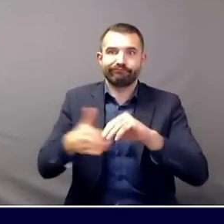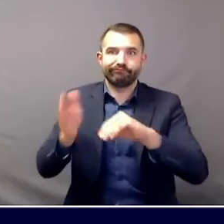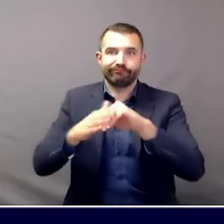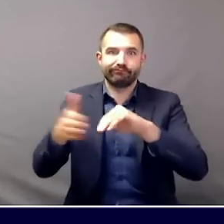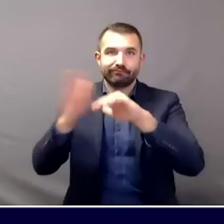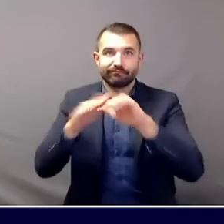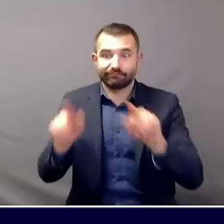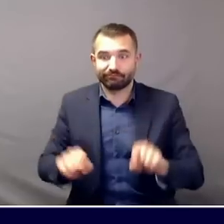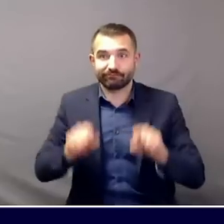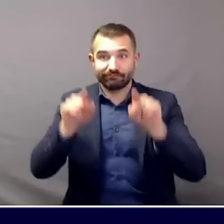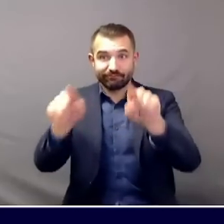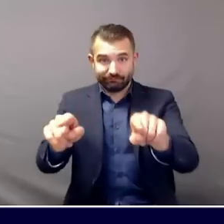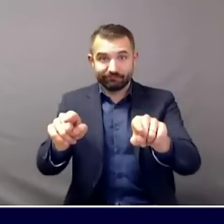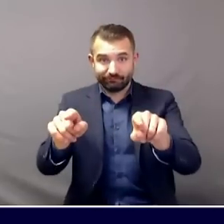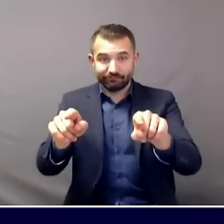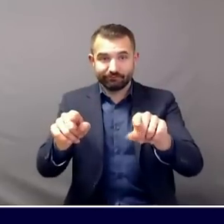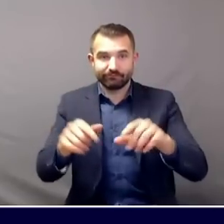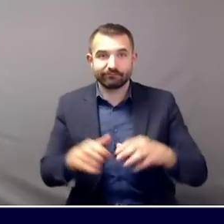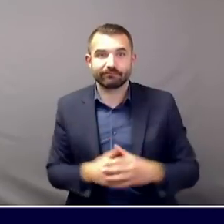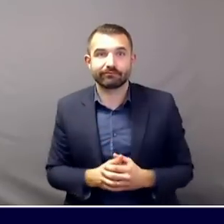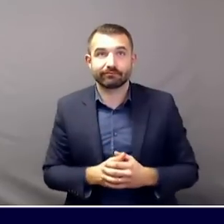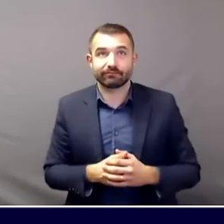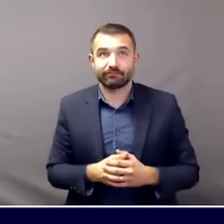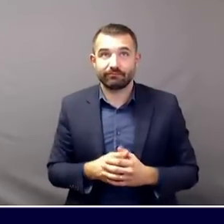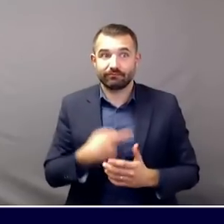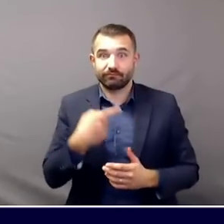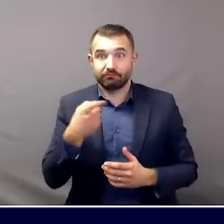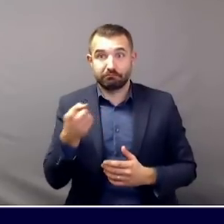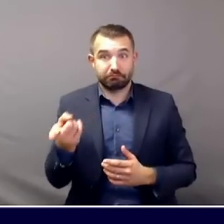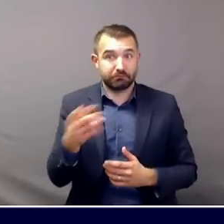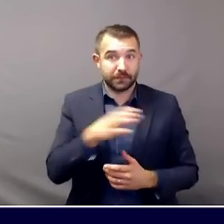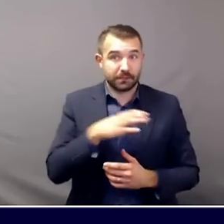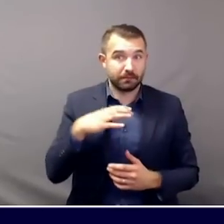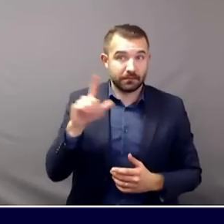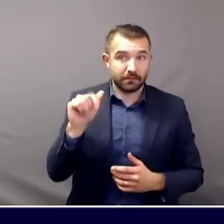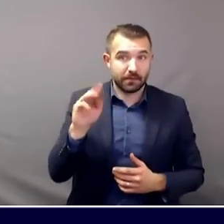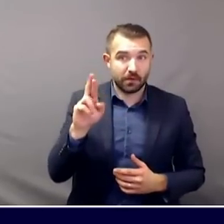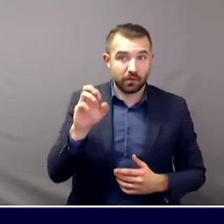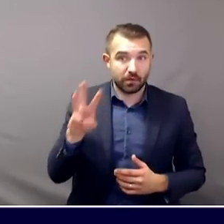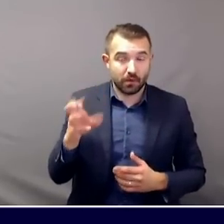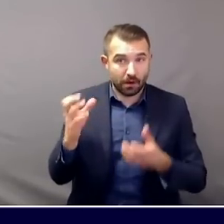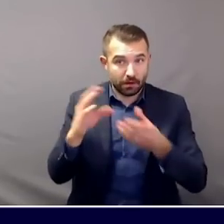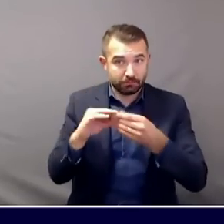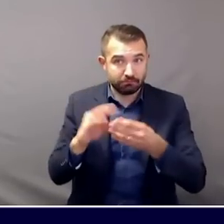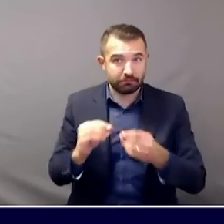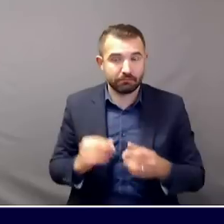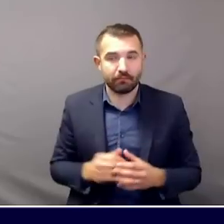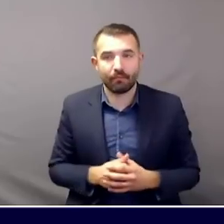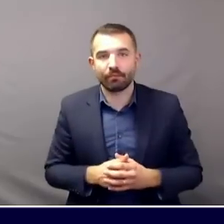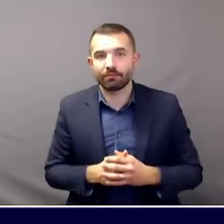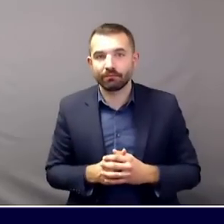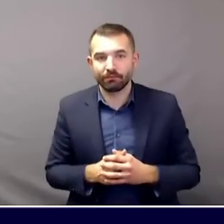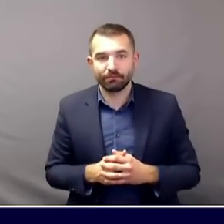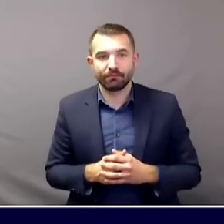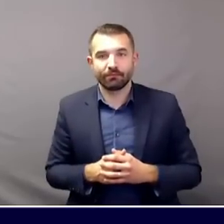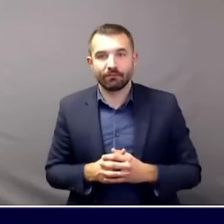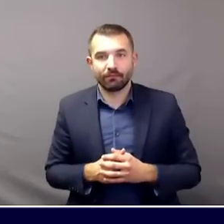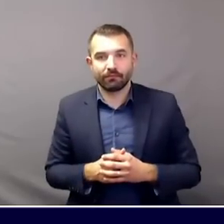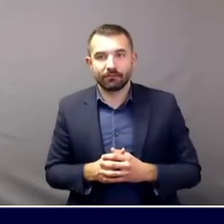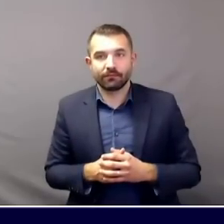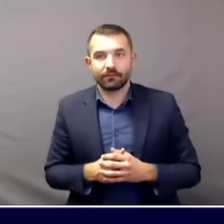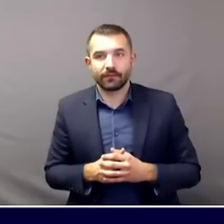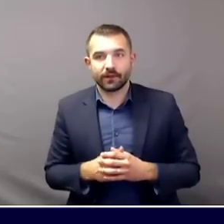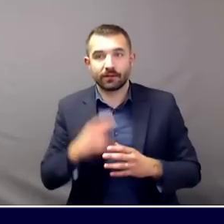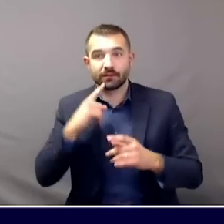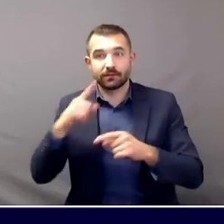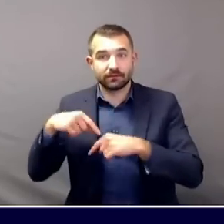things. Commissioner, I'm eager to get your thoughts on this too. Yeah, and so since the spring, we implemented emergency rules